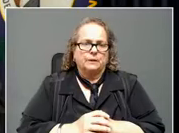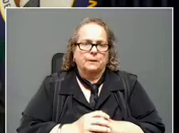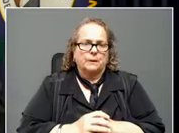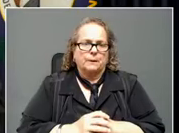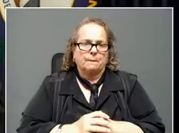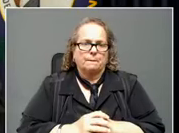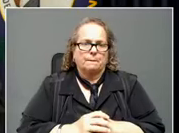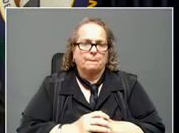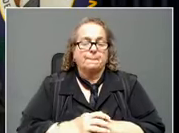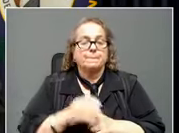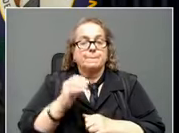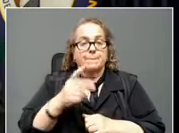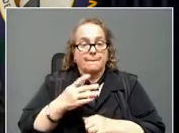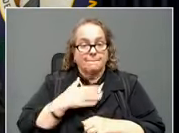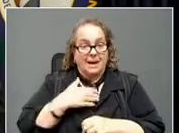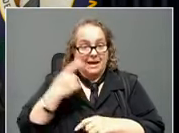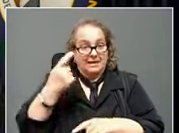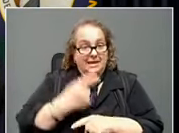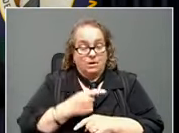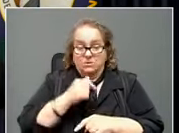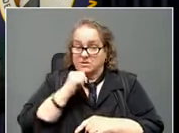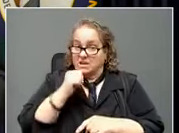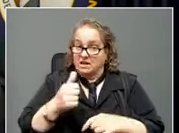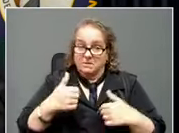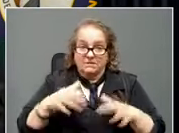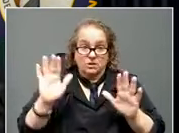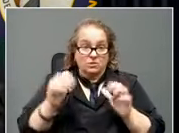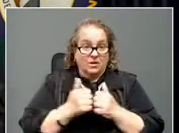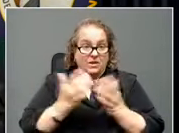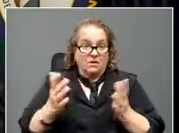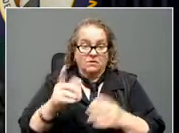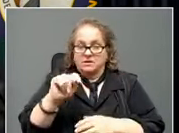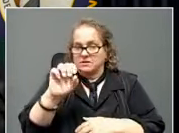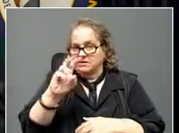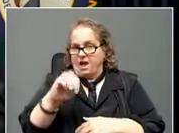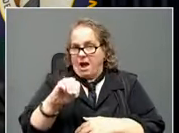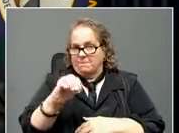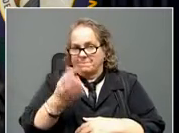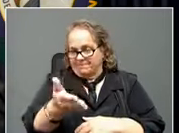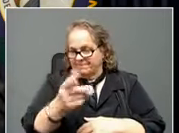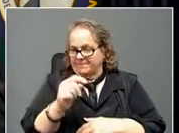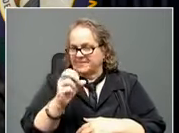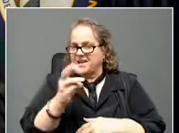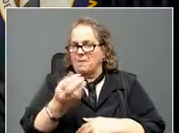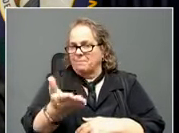All right. My day would not be complete without Tom Latek. Tom, you're up.